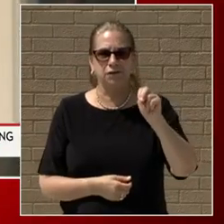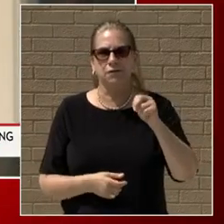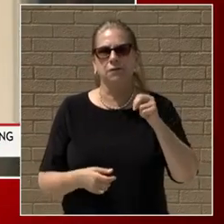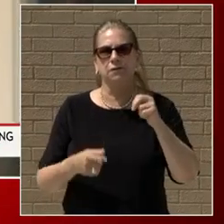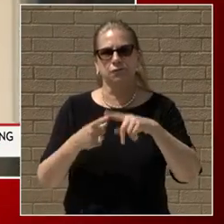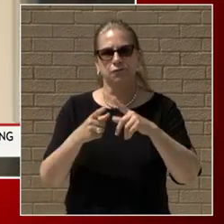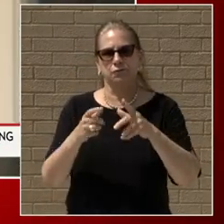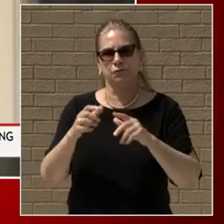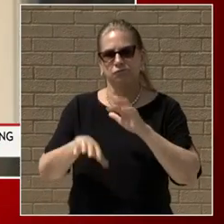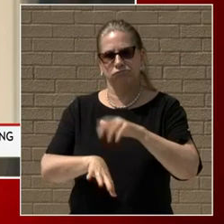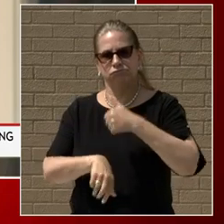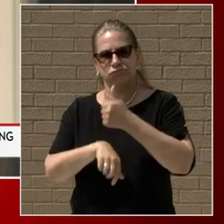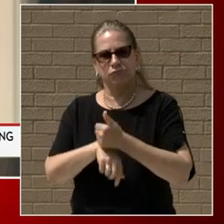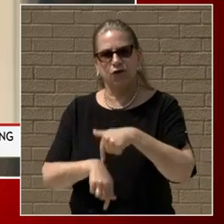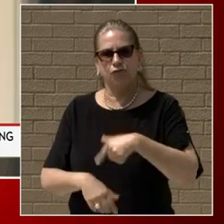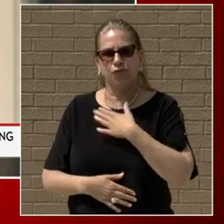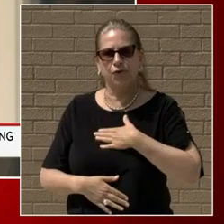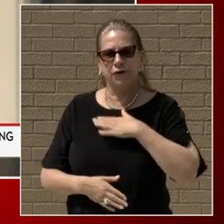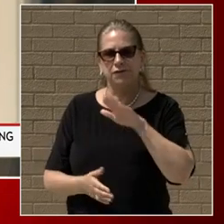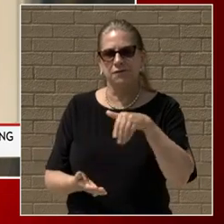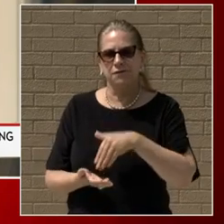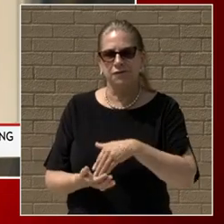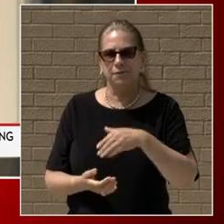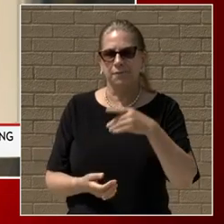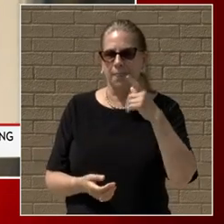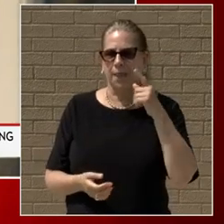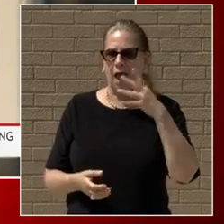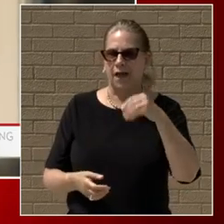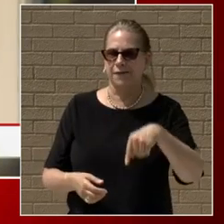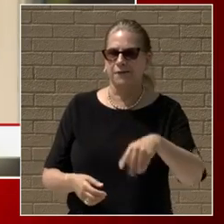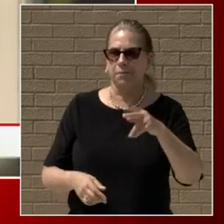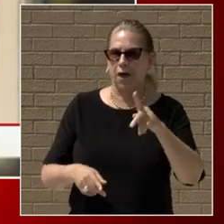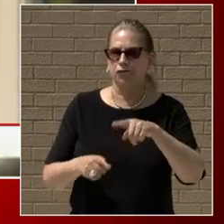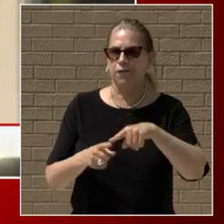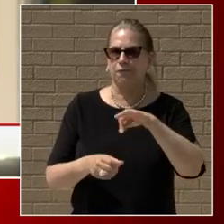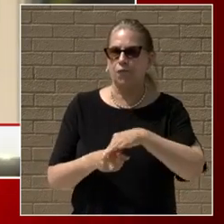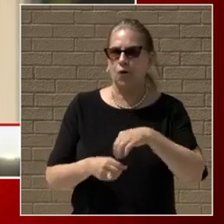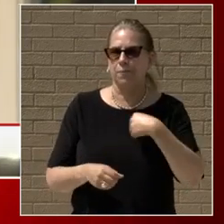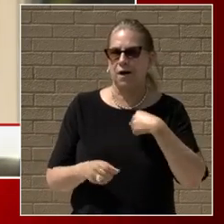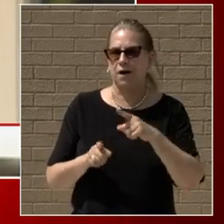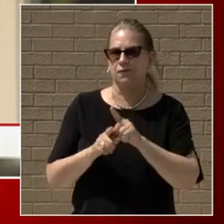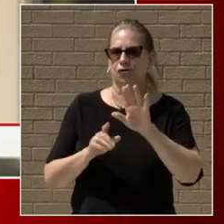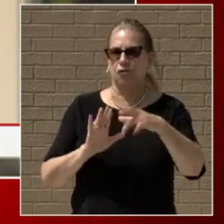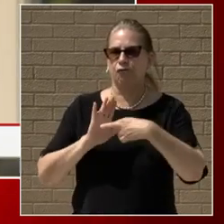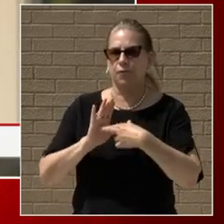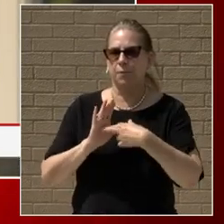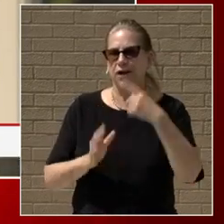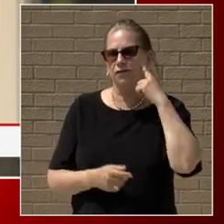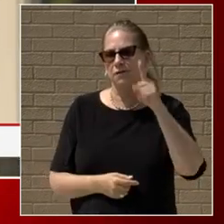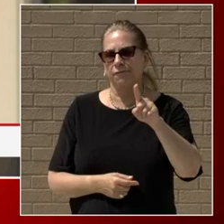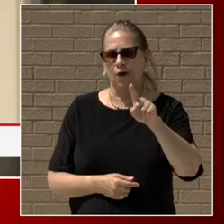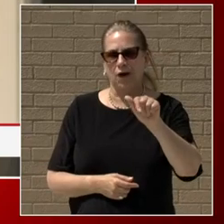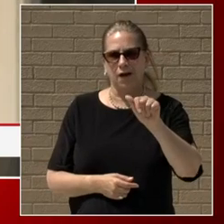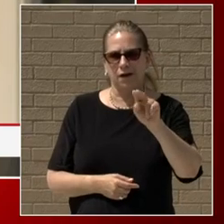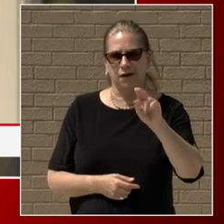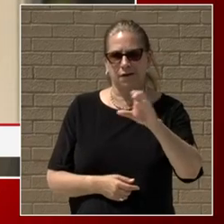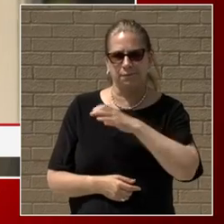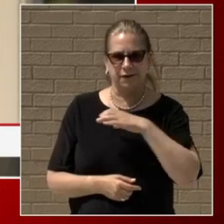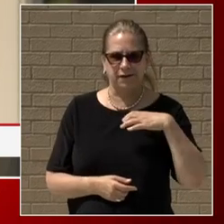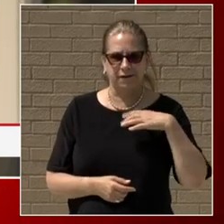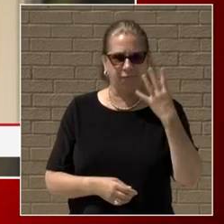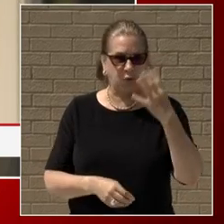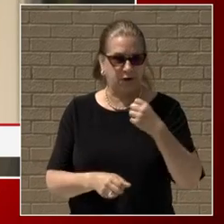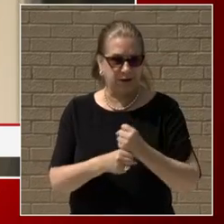voting for me to represent you as your ANC commissioner for 4 awesome years. Thank you, Ms. Jackie Minor, for testifying with me to speak to